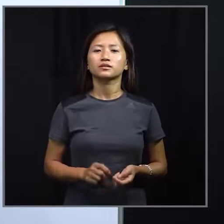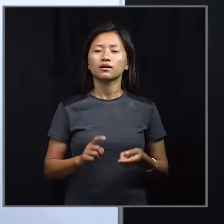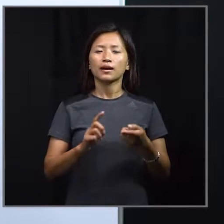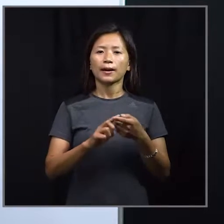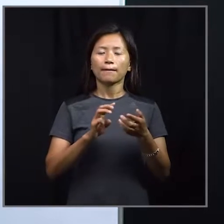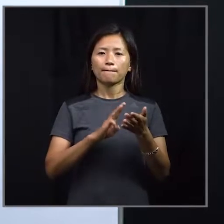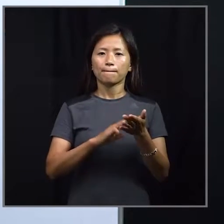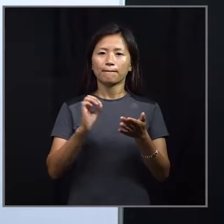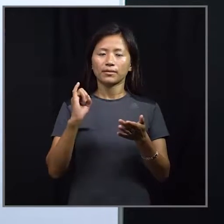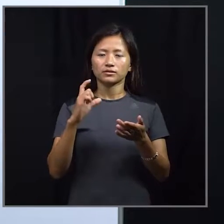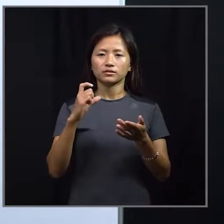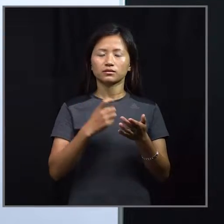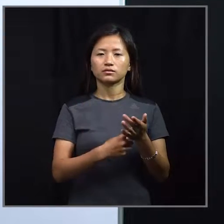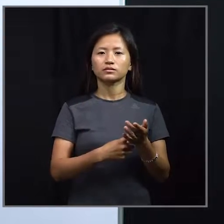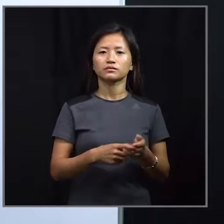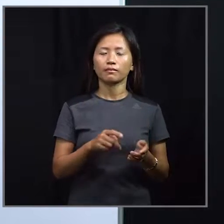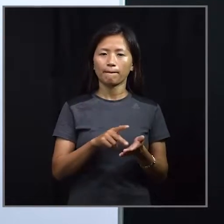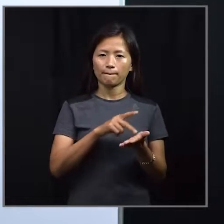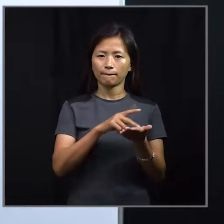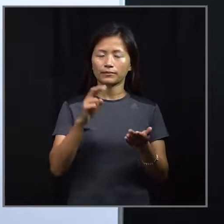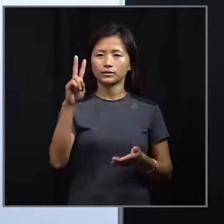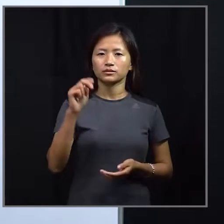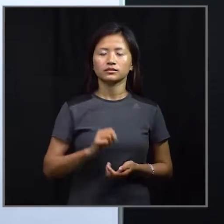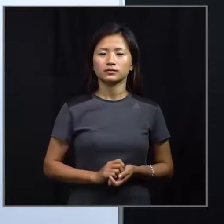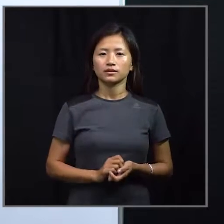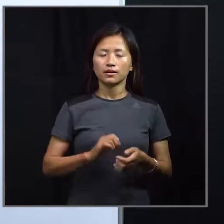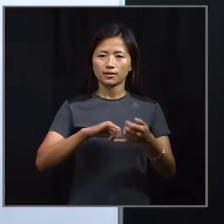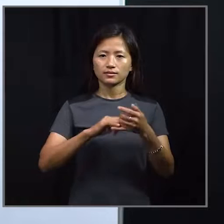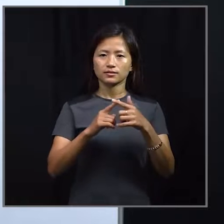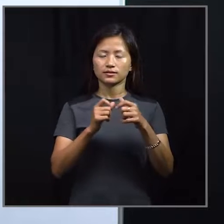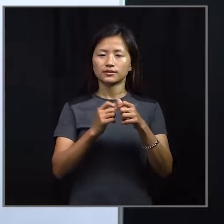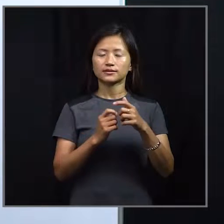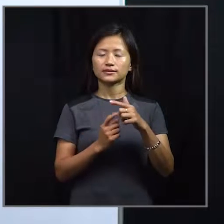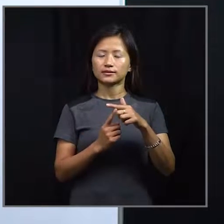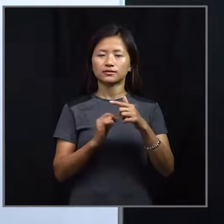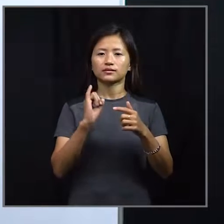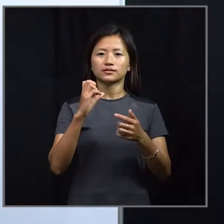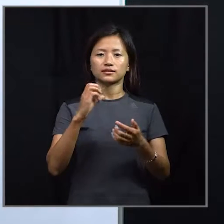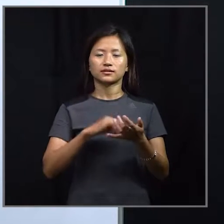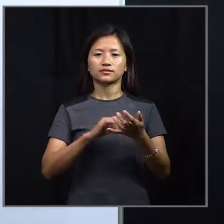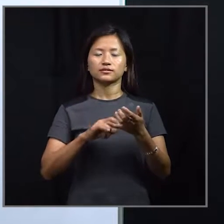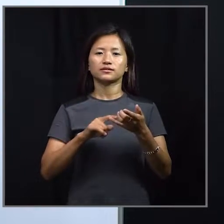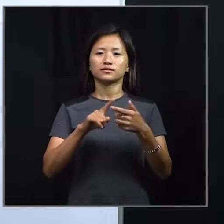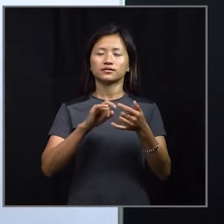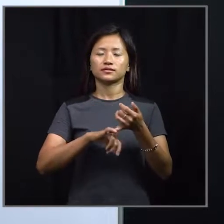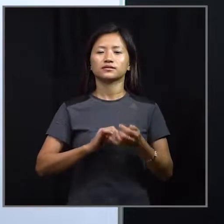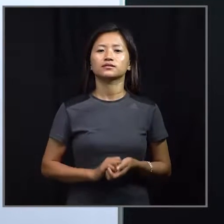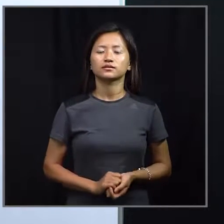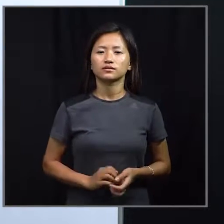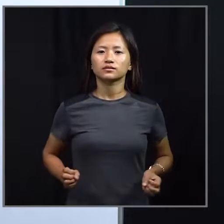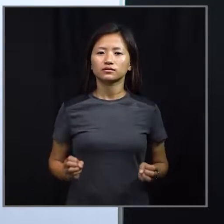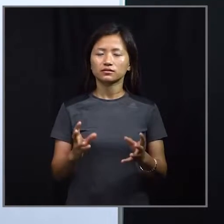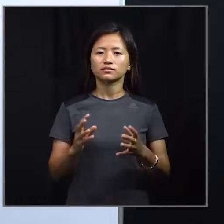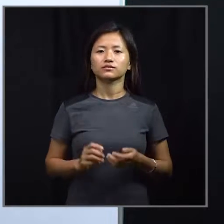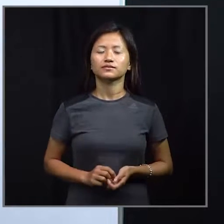part one, and another part, part two, is statistics. However, in this session, I want us to start